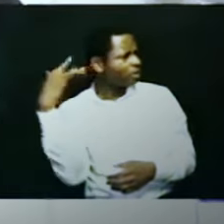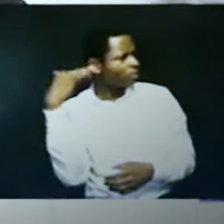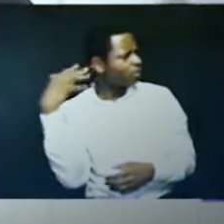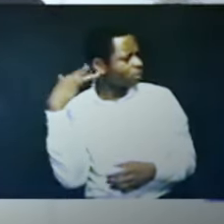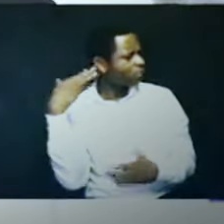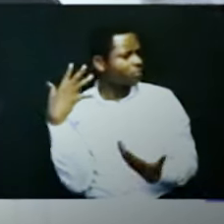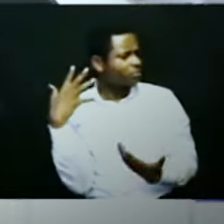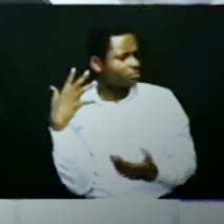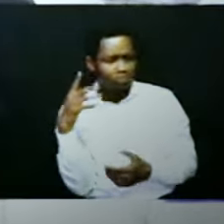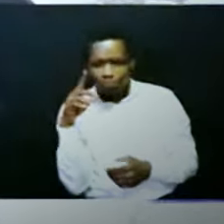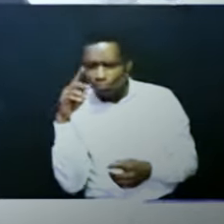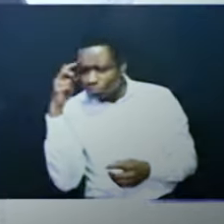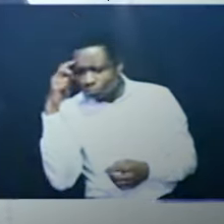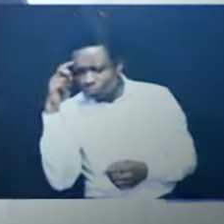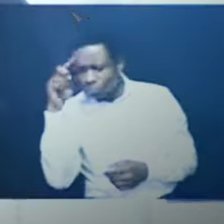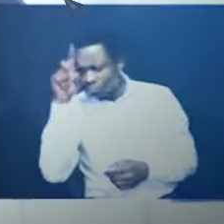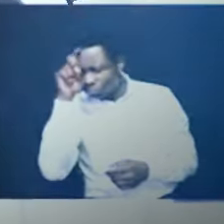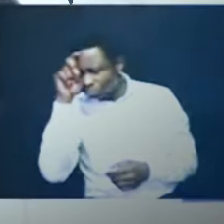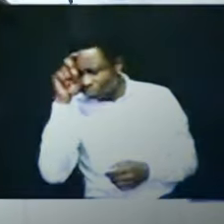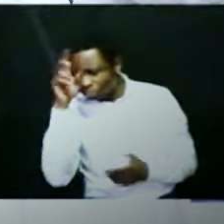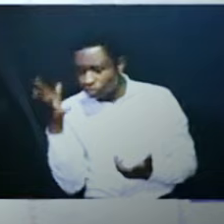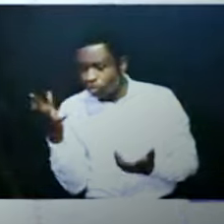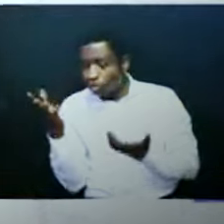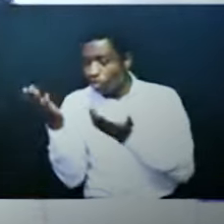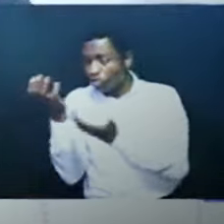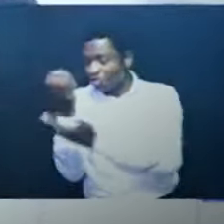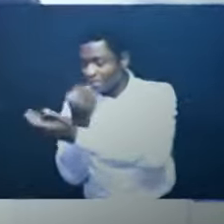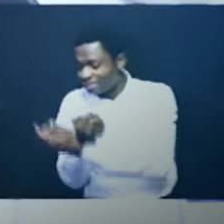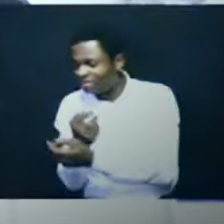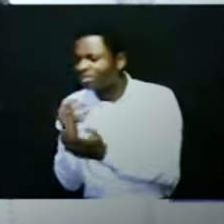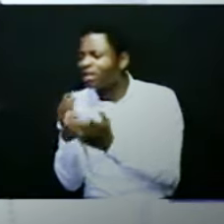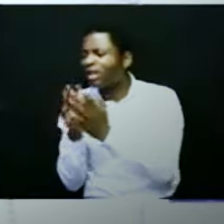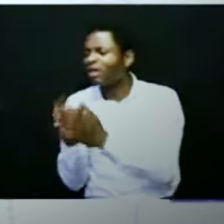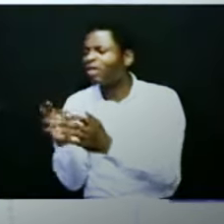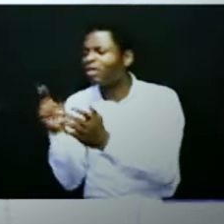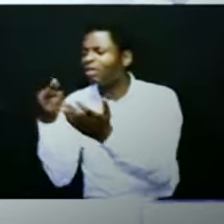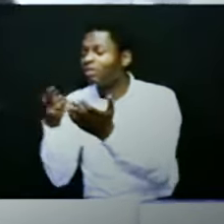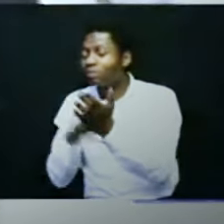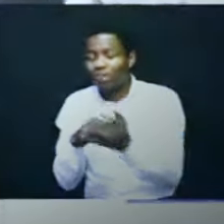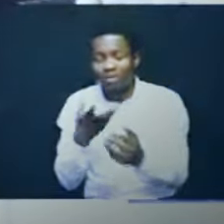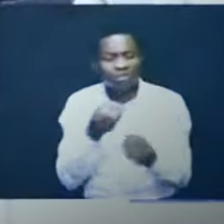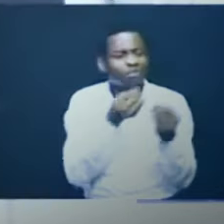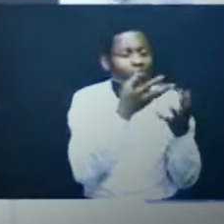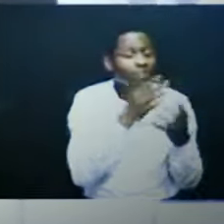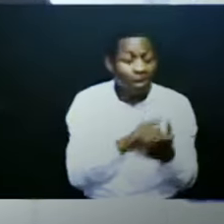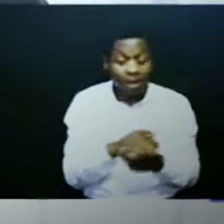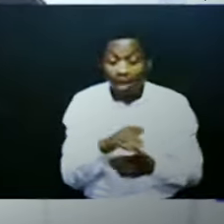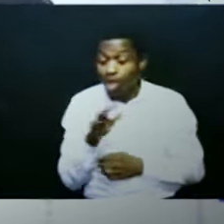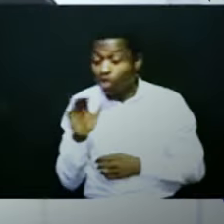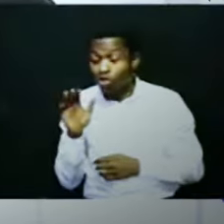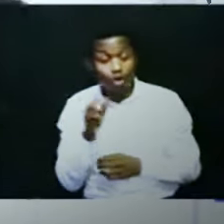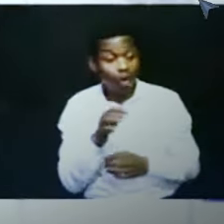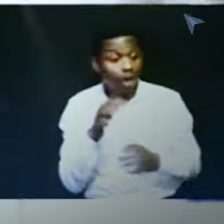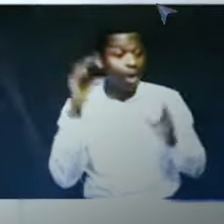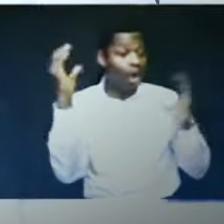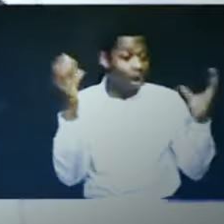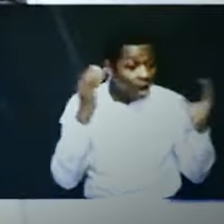So the slaves in the house reported to him that it's a